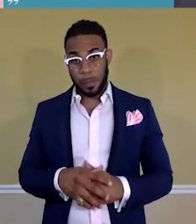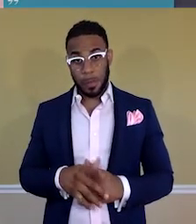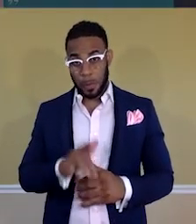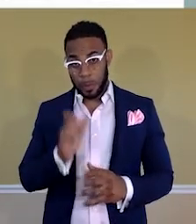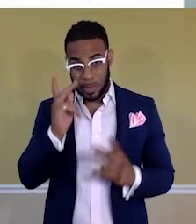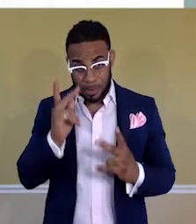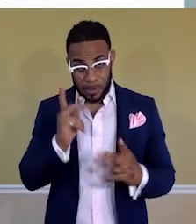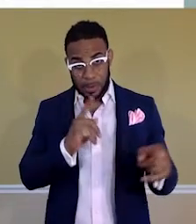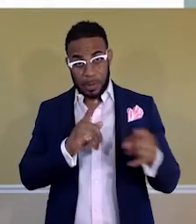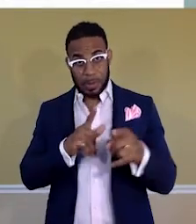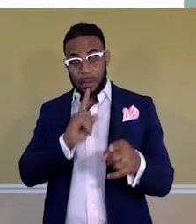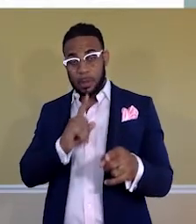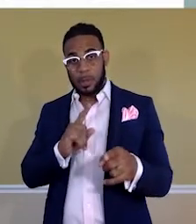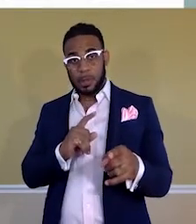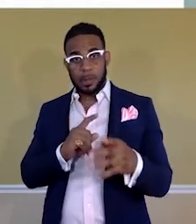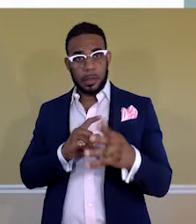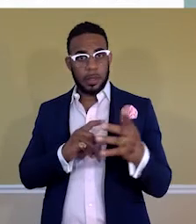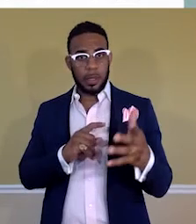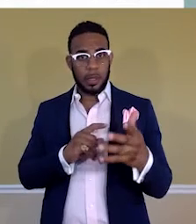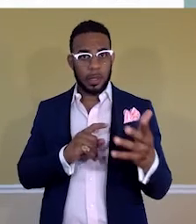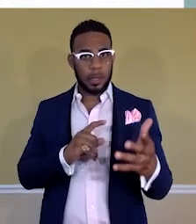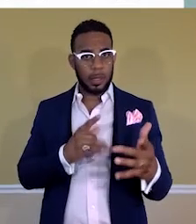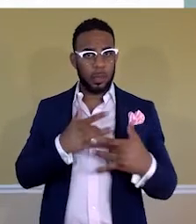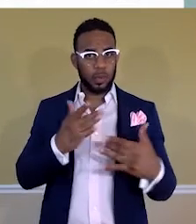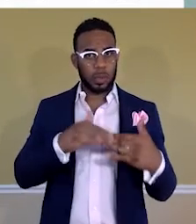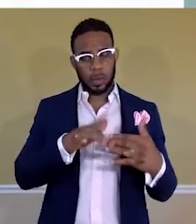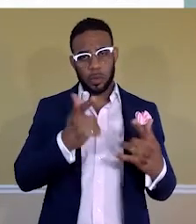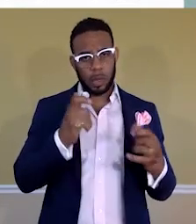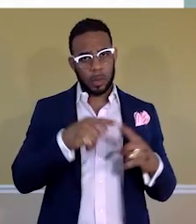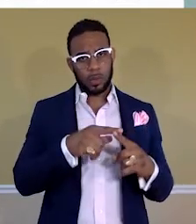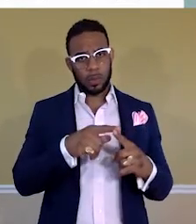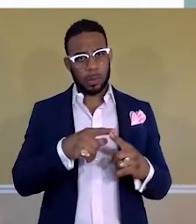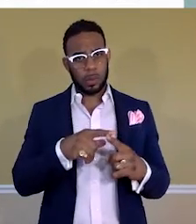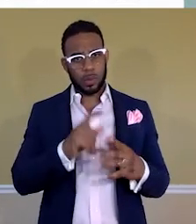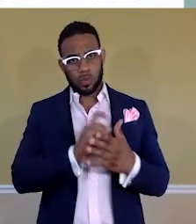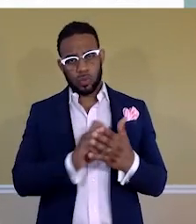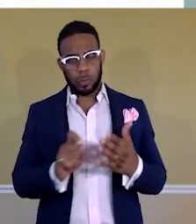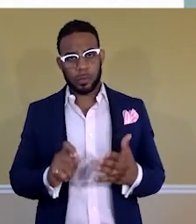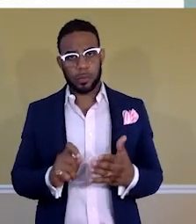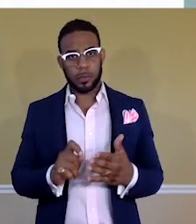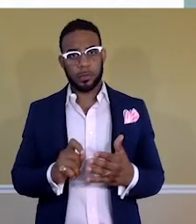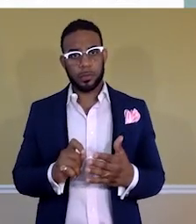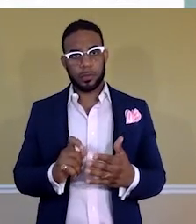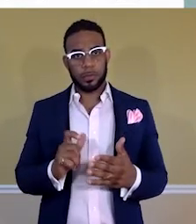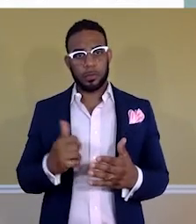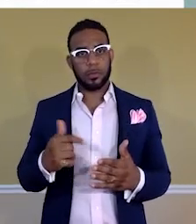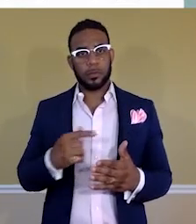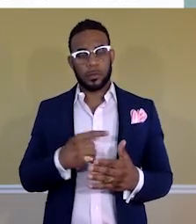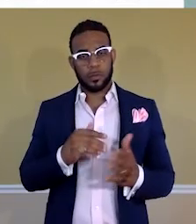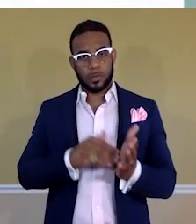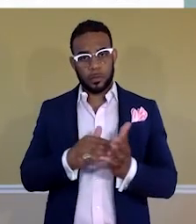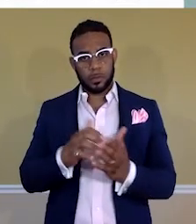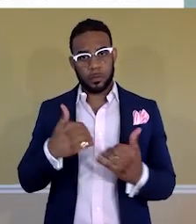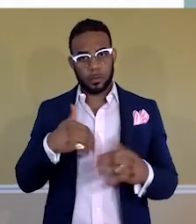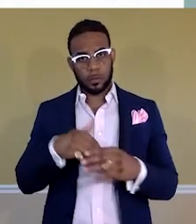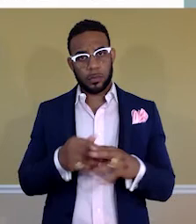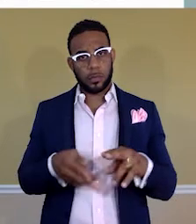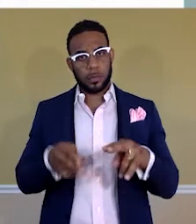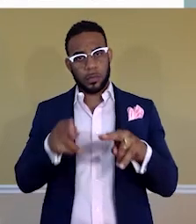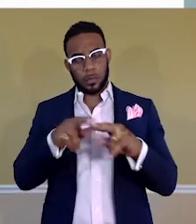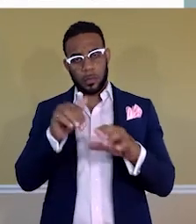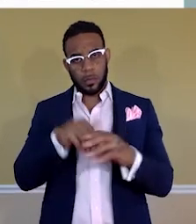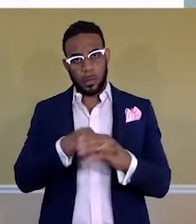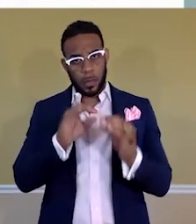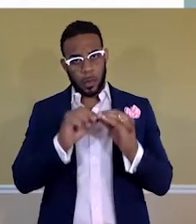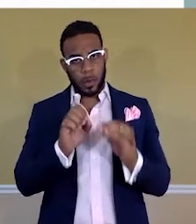can see that there is a trend when it comes to journaling. We often have an increase in